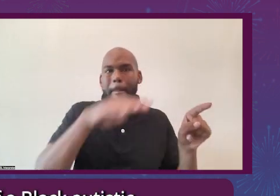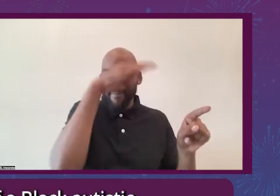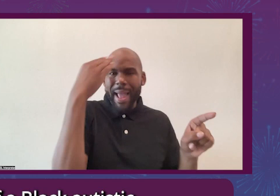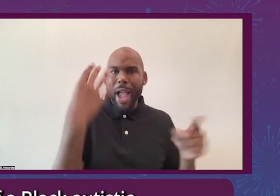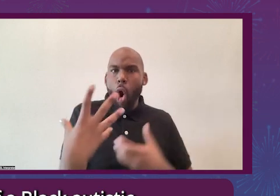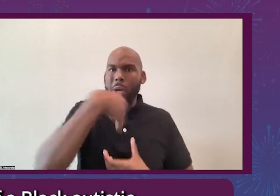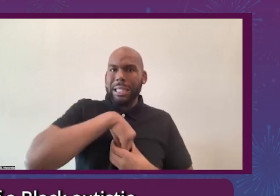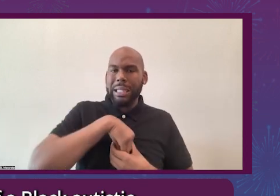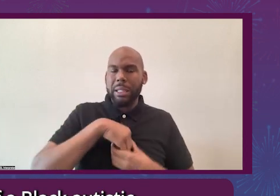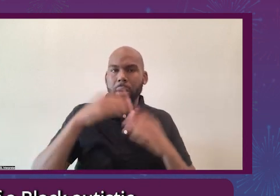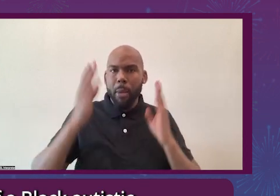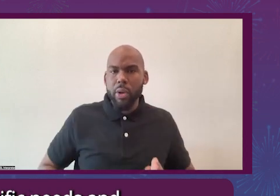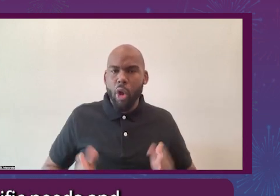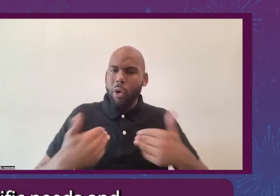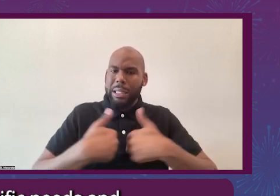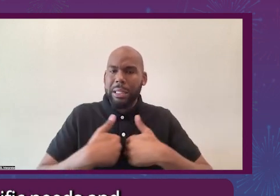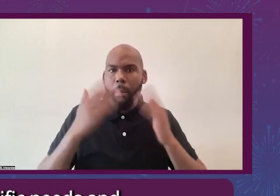autistic person.